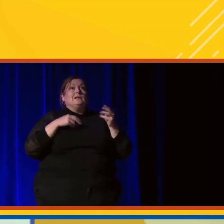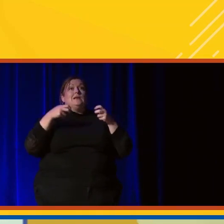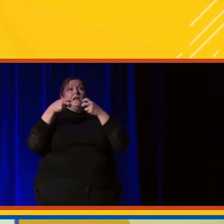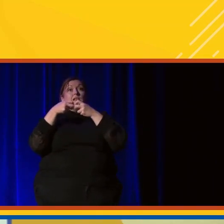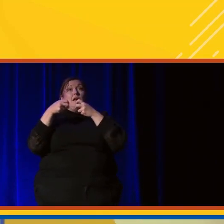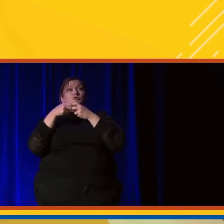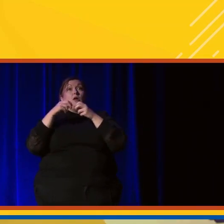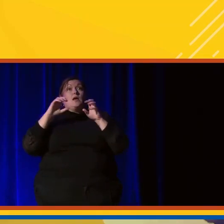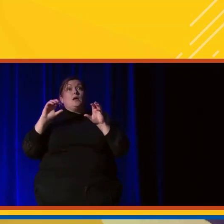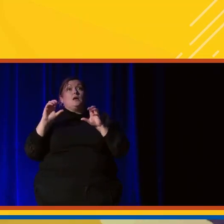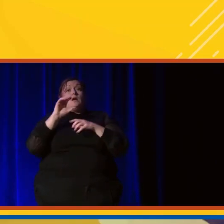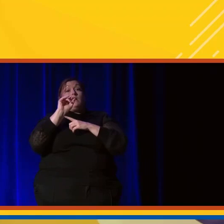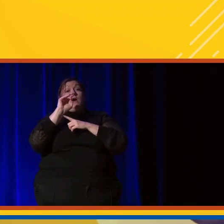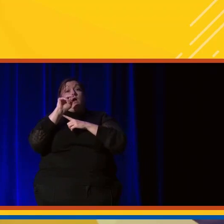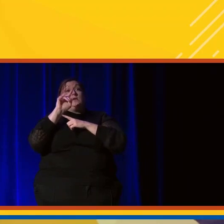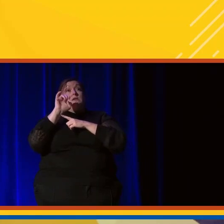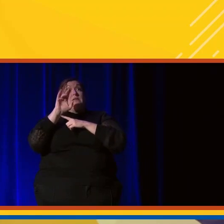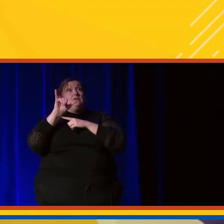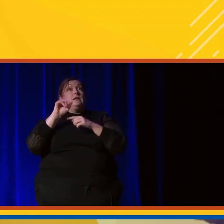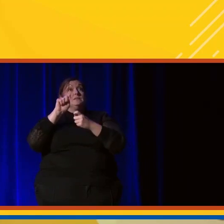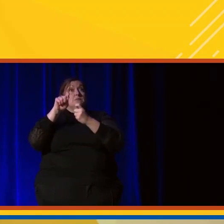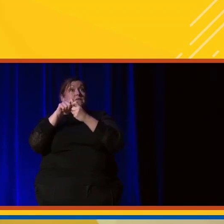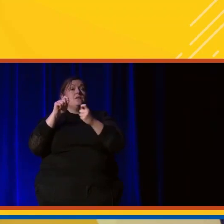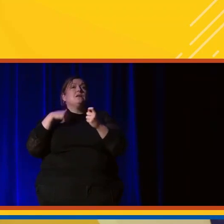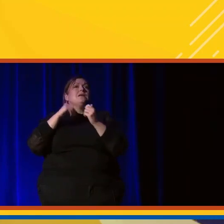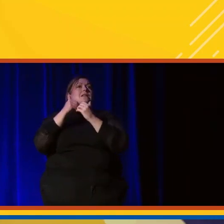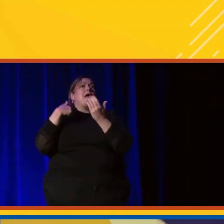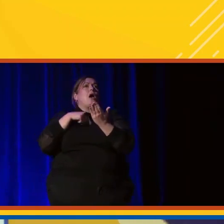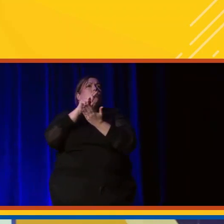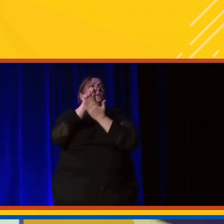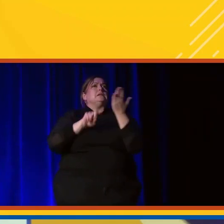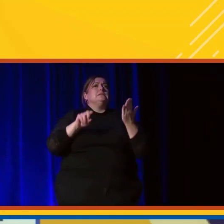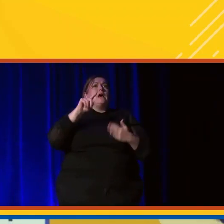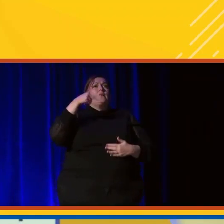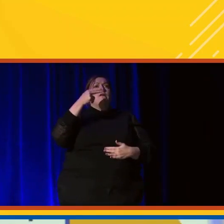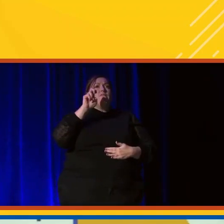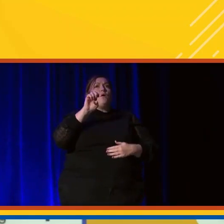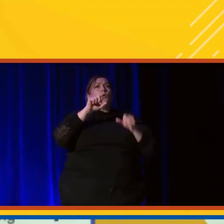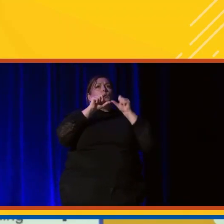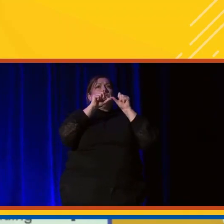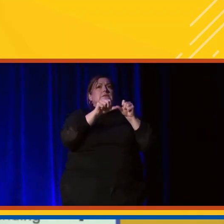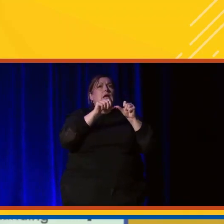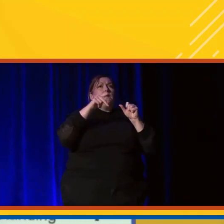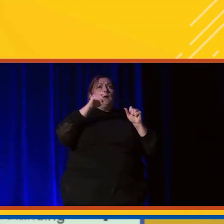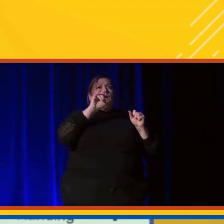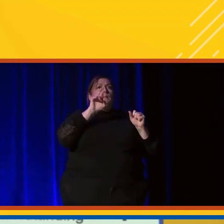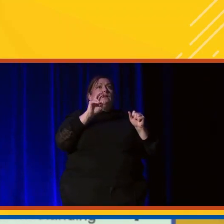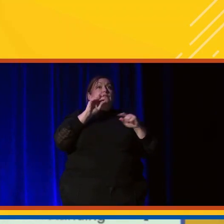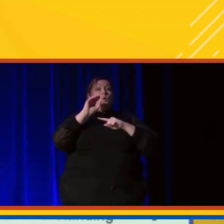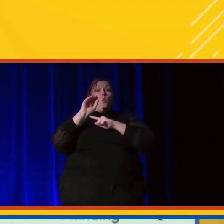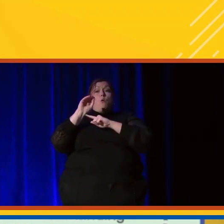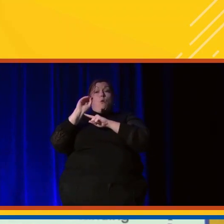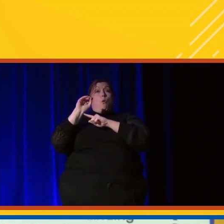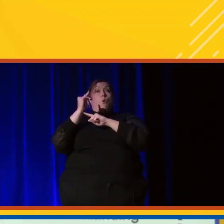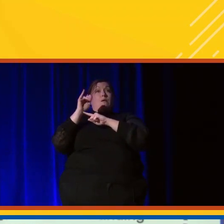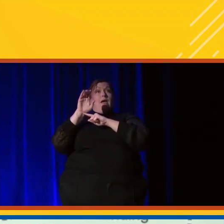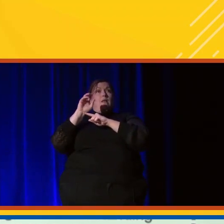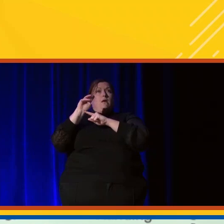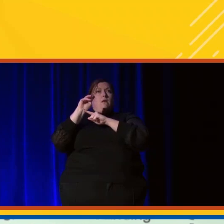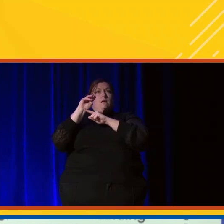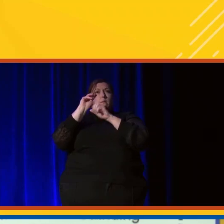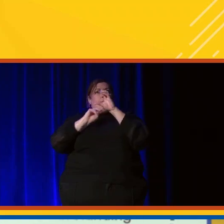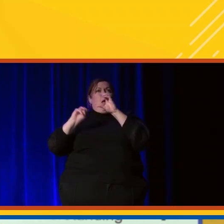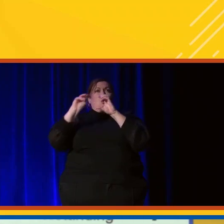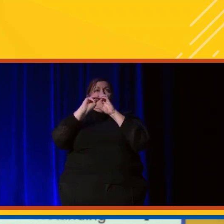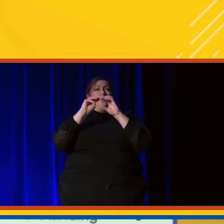in particular, and then we're going to talk about how we design a photostable polymer or organic molecule, which is, despite the